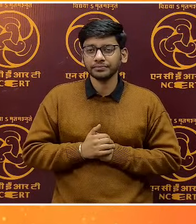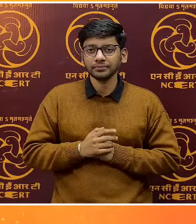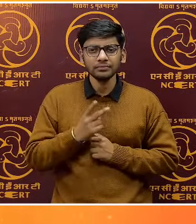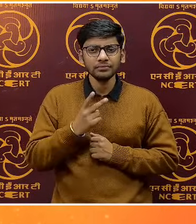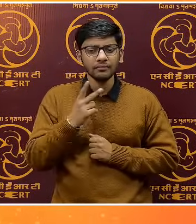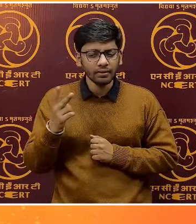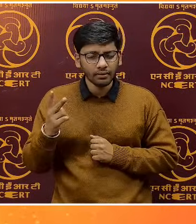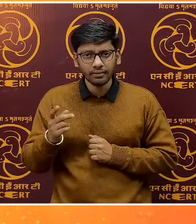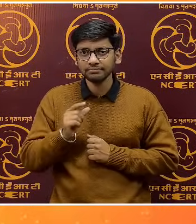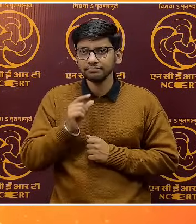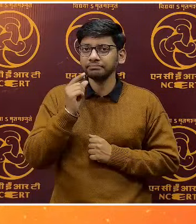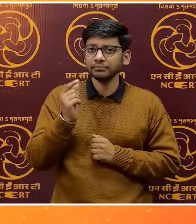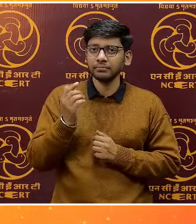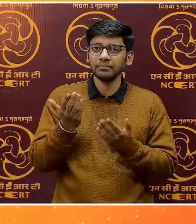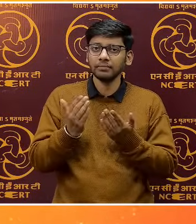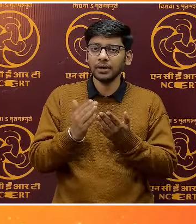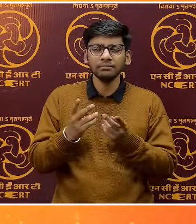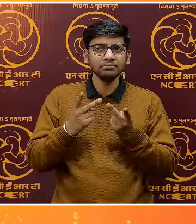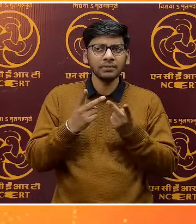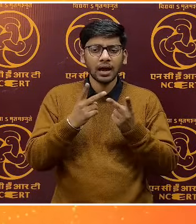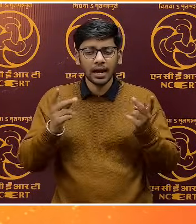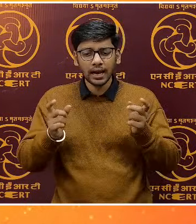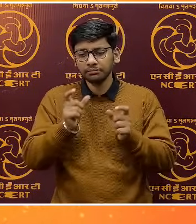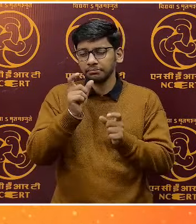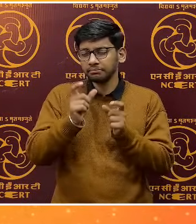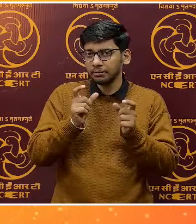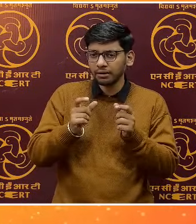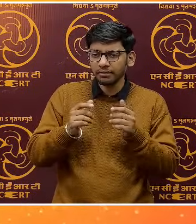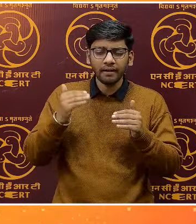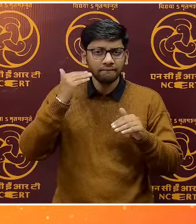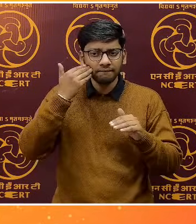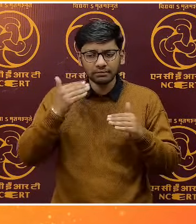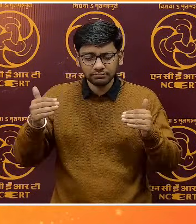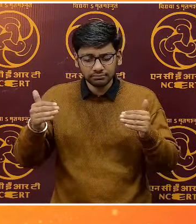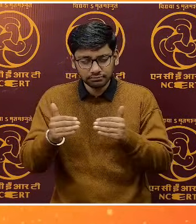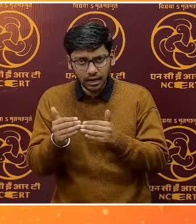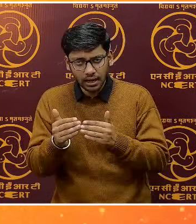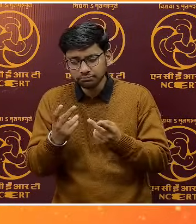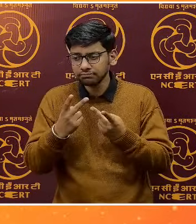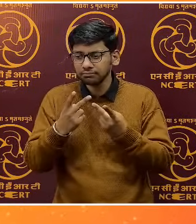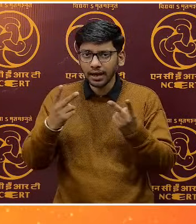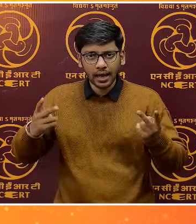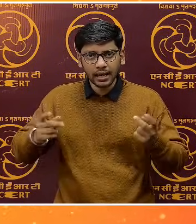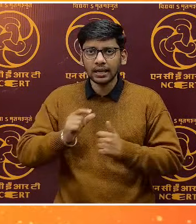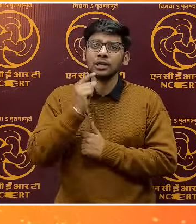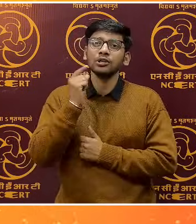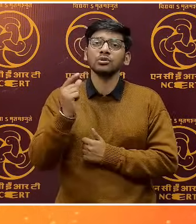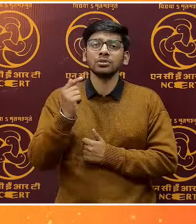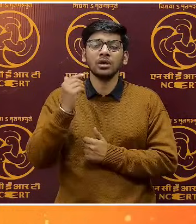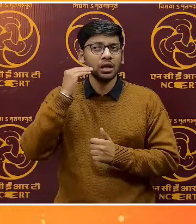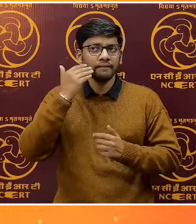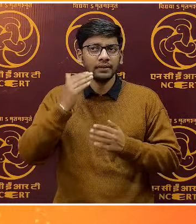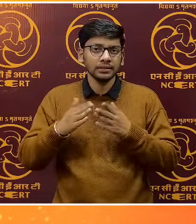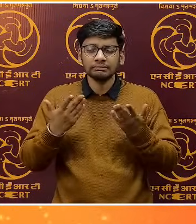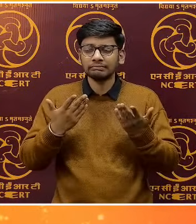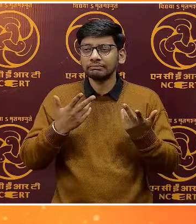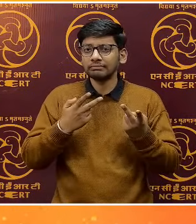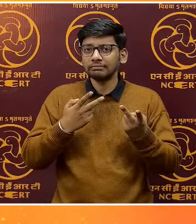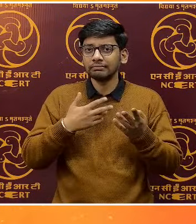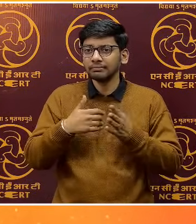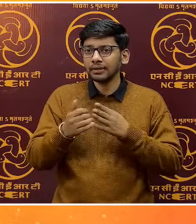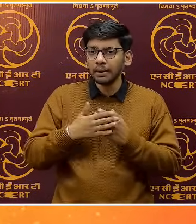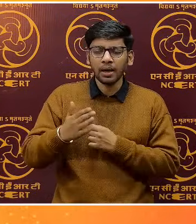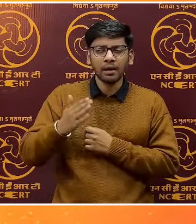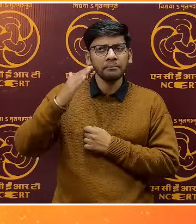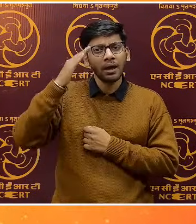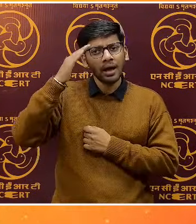of greetings, right? Different people use different sort of greeting. Even without even saying, we nod, right? Yes. We nod also, we wave